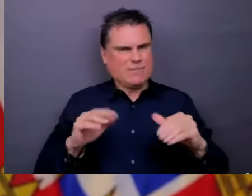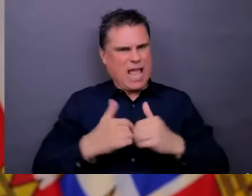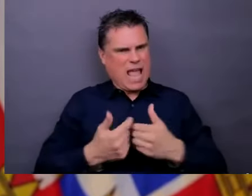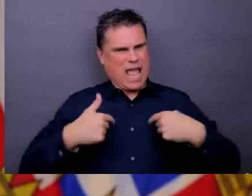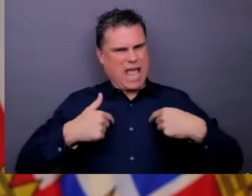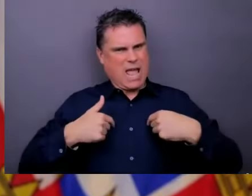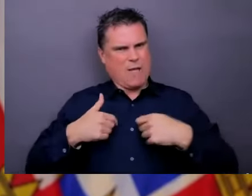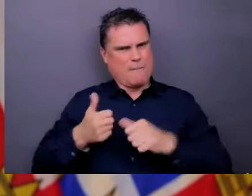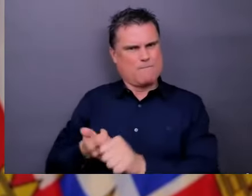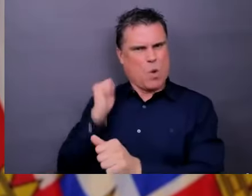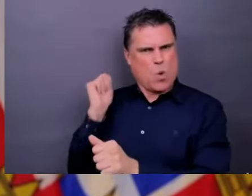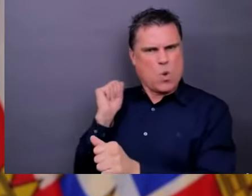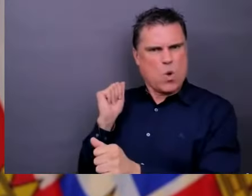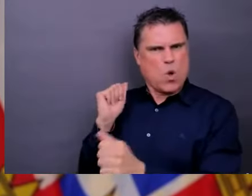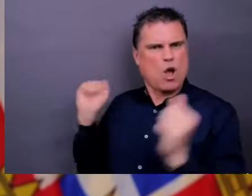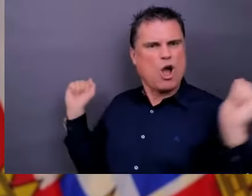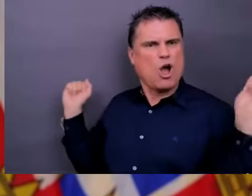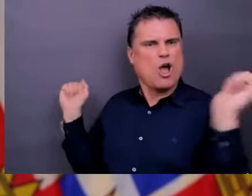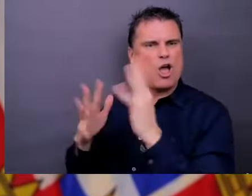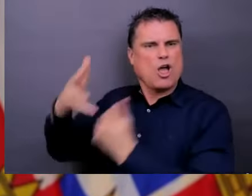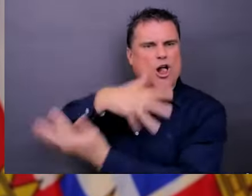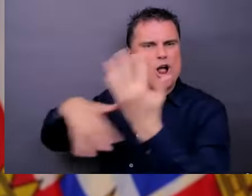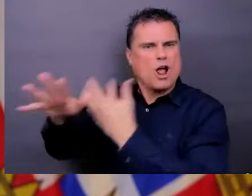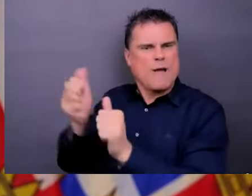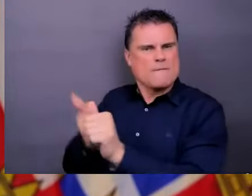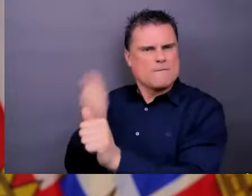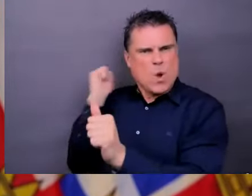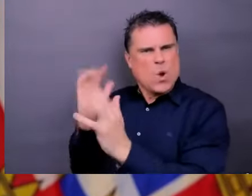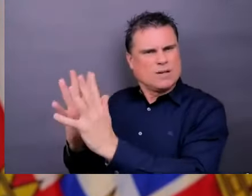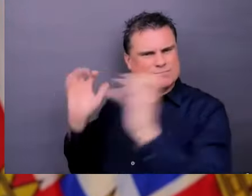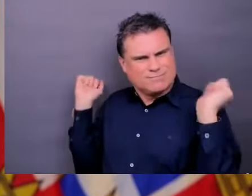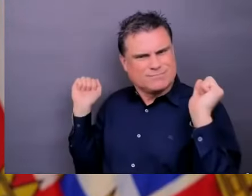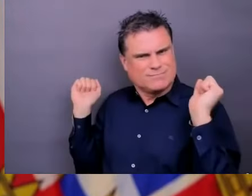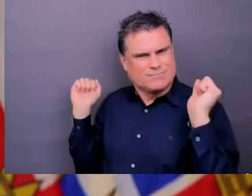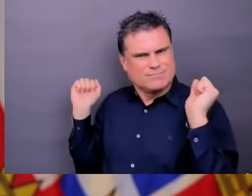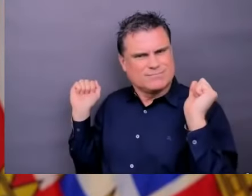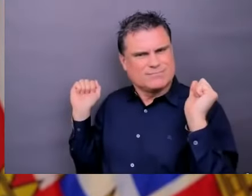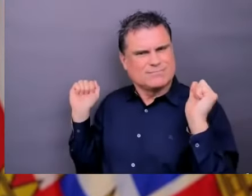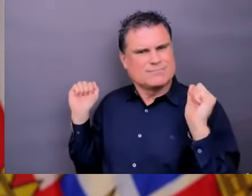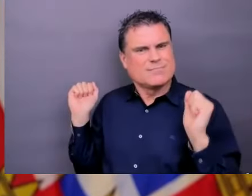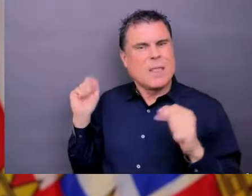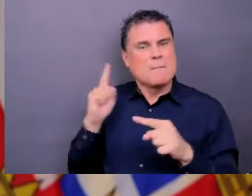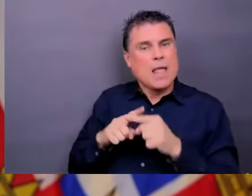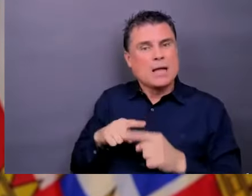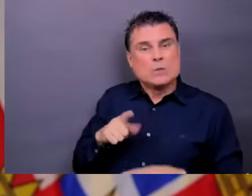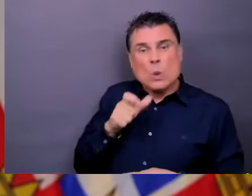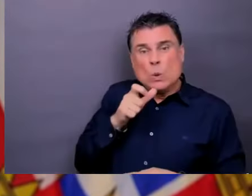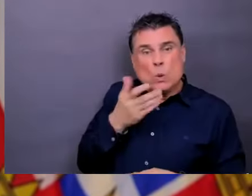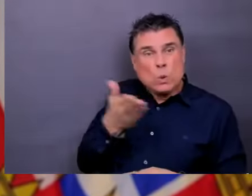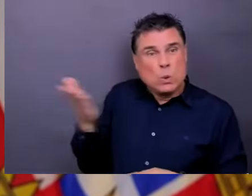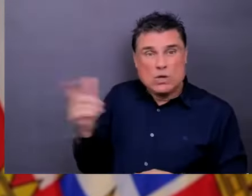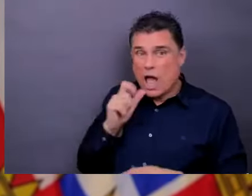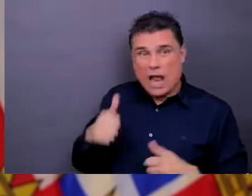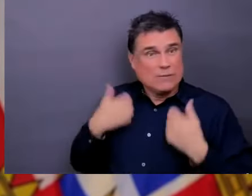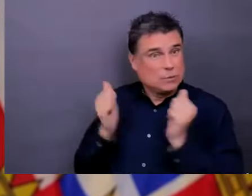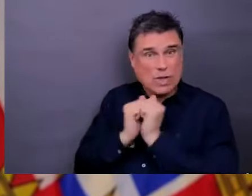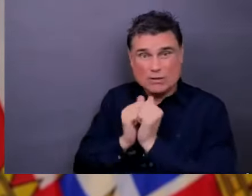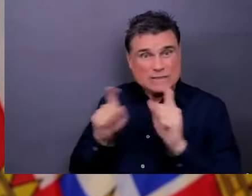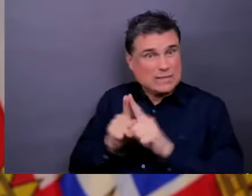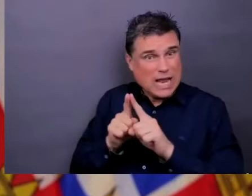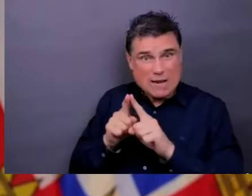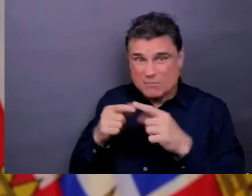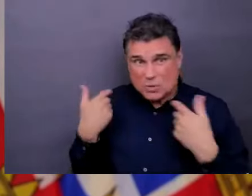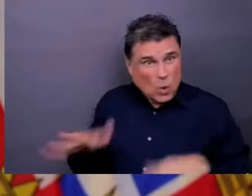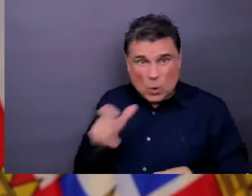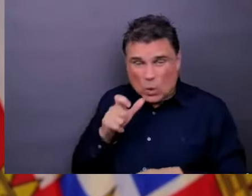they rise very quickly, and then we go back to playing catch up again. Because the long incubation period, 2 weeks, what